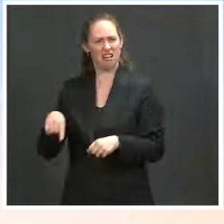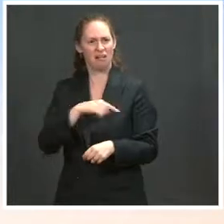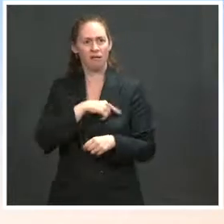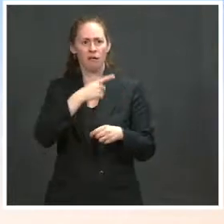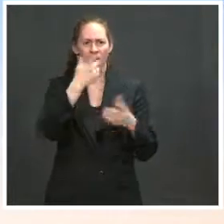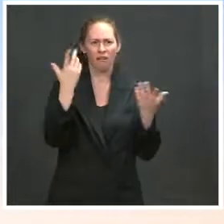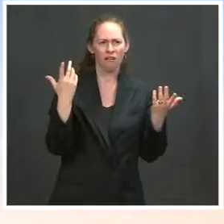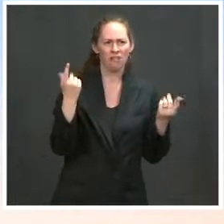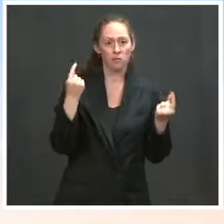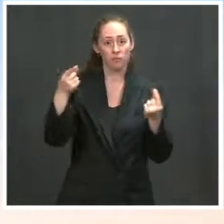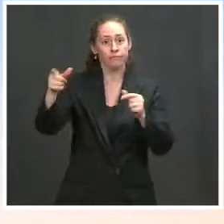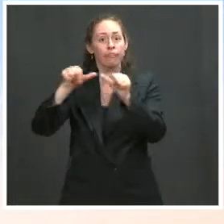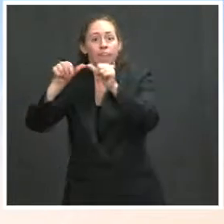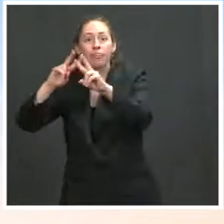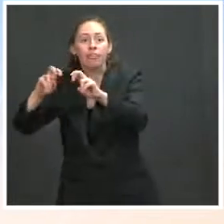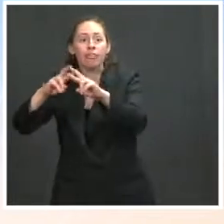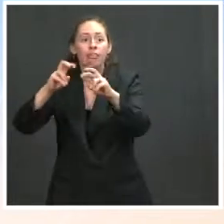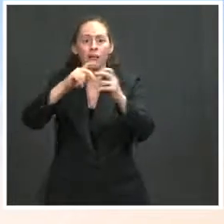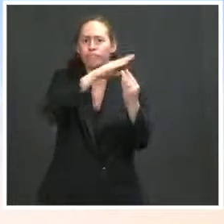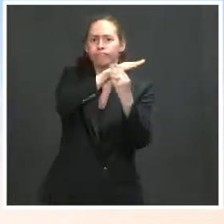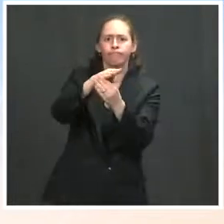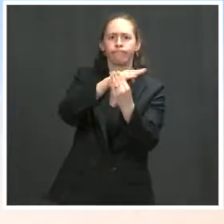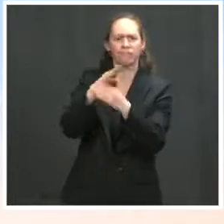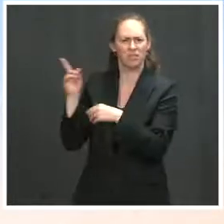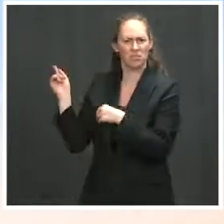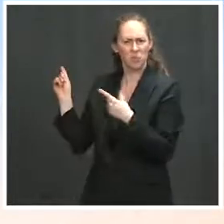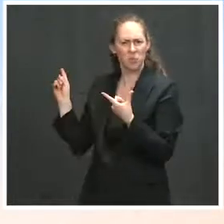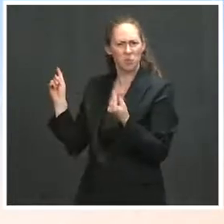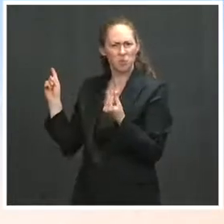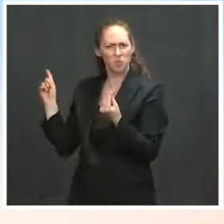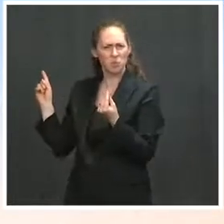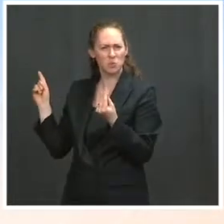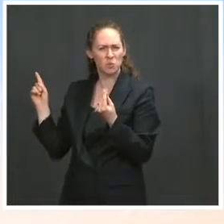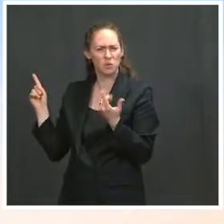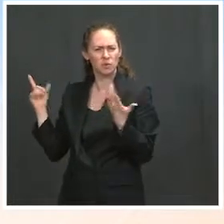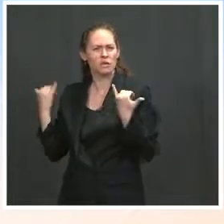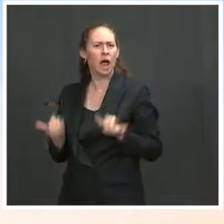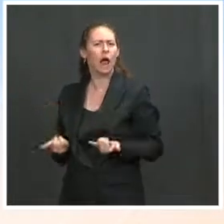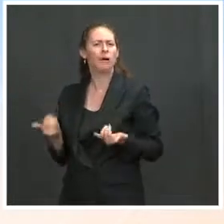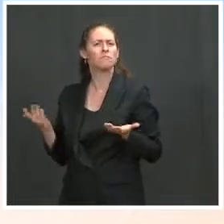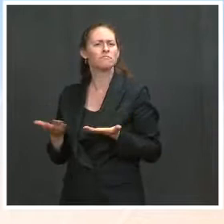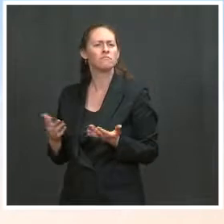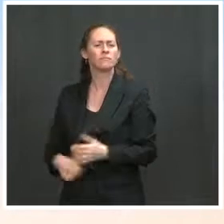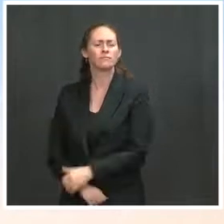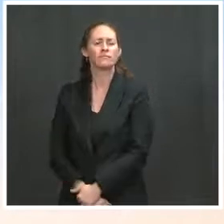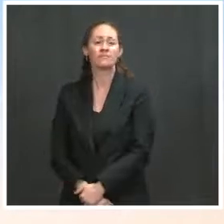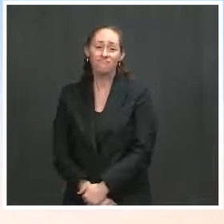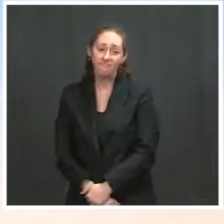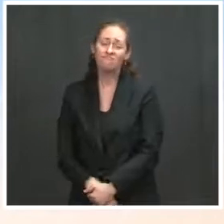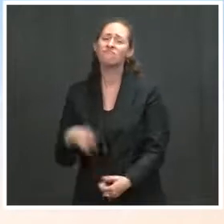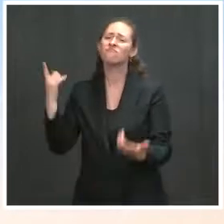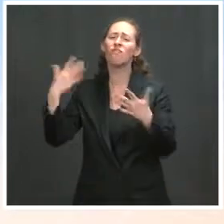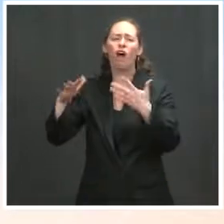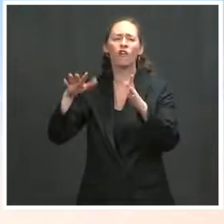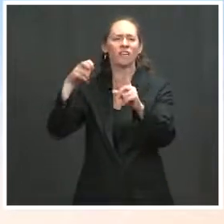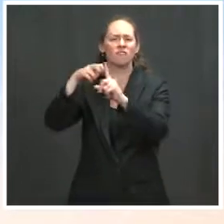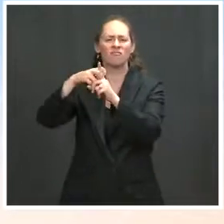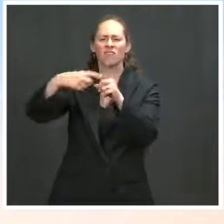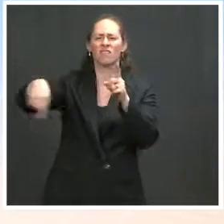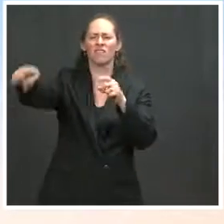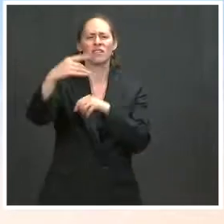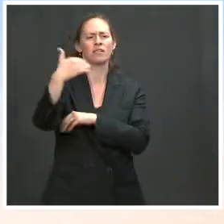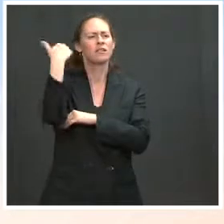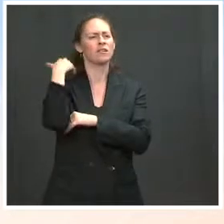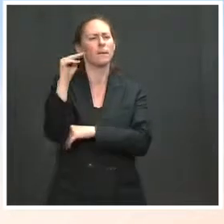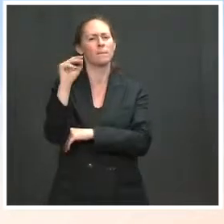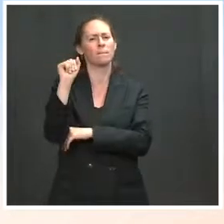anything? I mean, he's doing something right now. He asked his team back in March, right, to do this, to look into